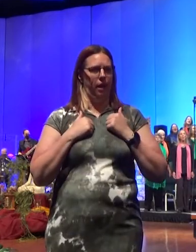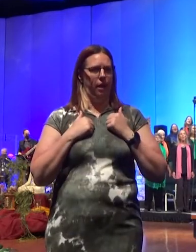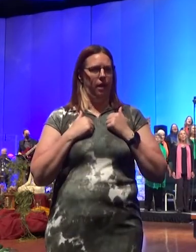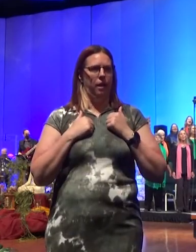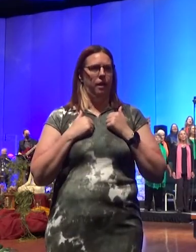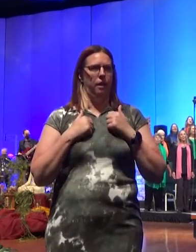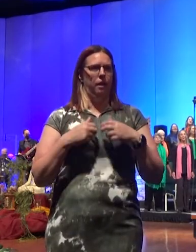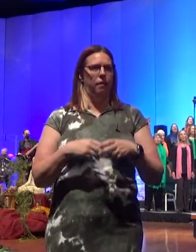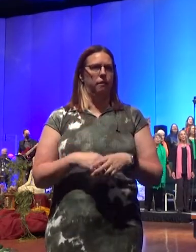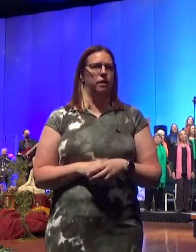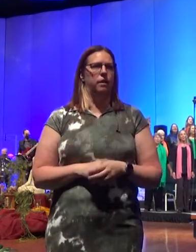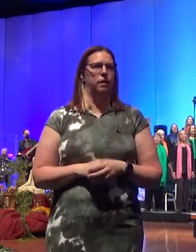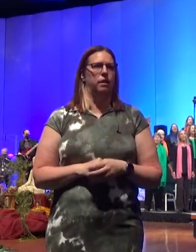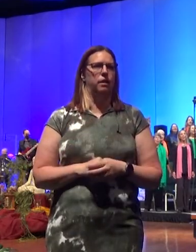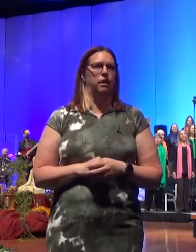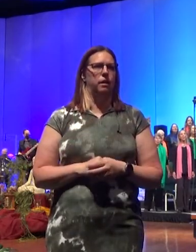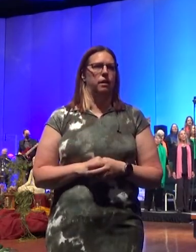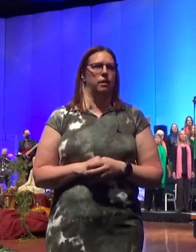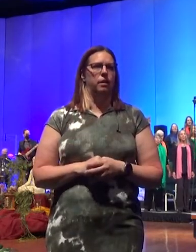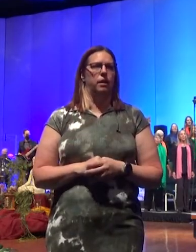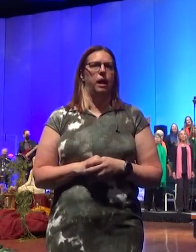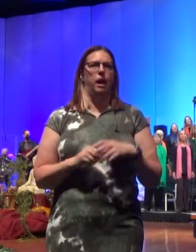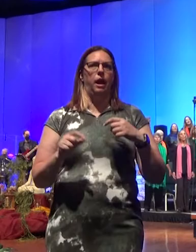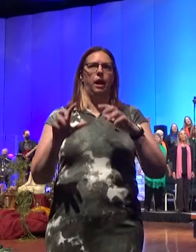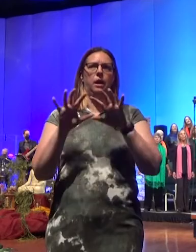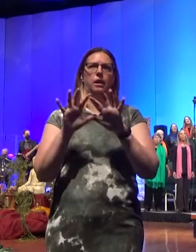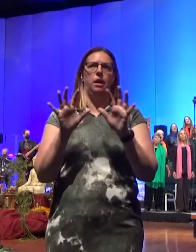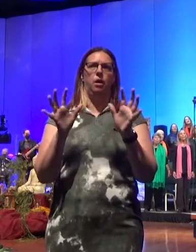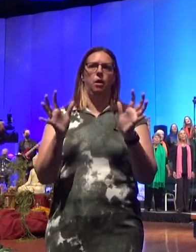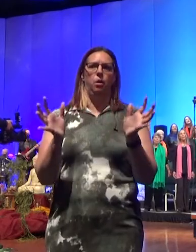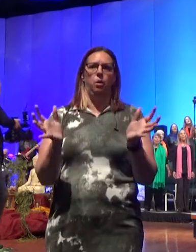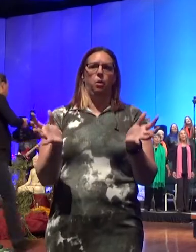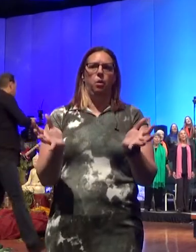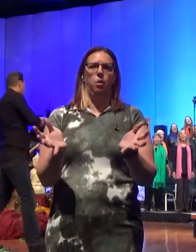comfort in a world full of